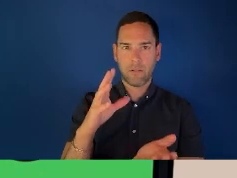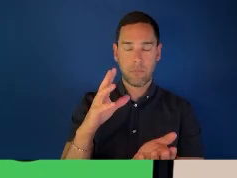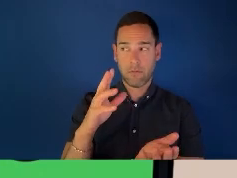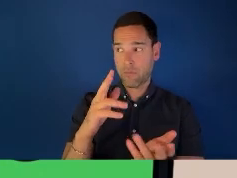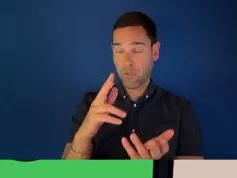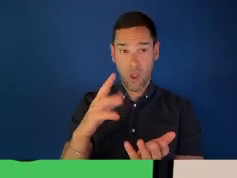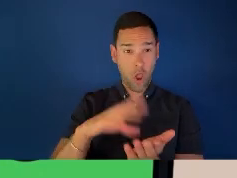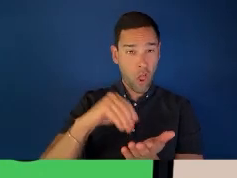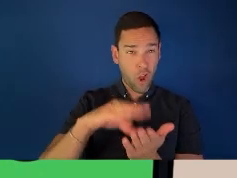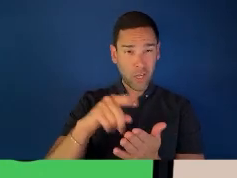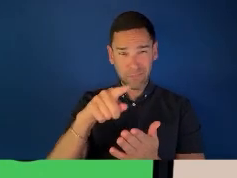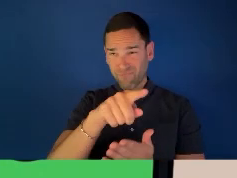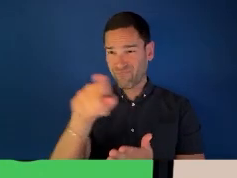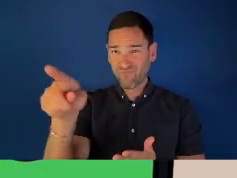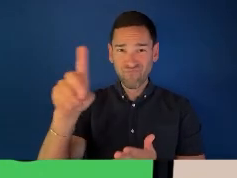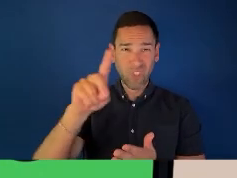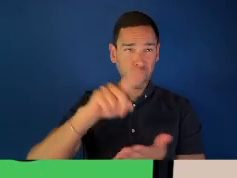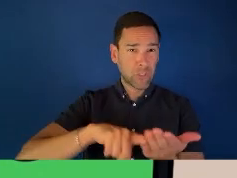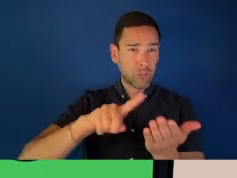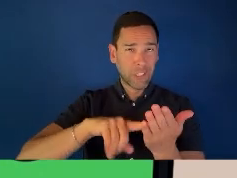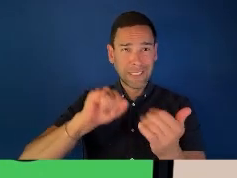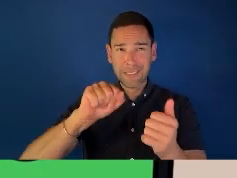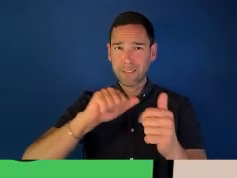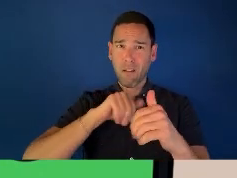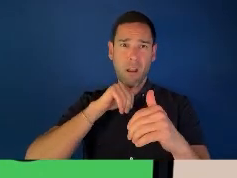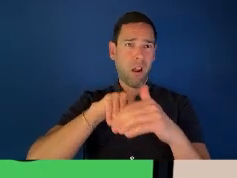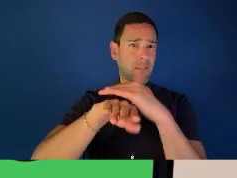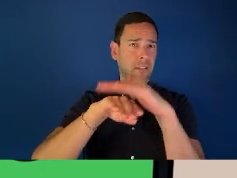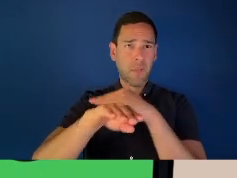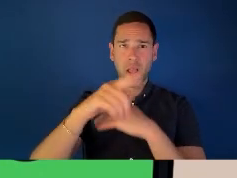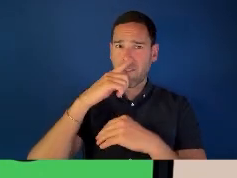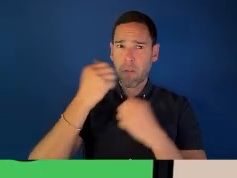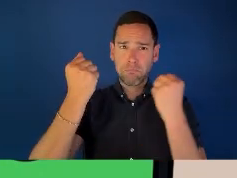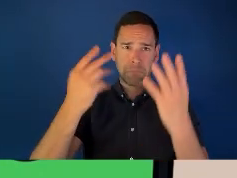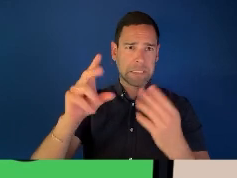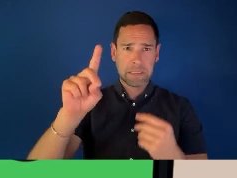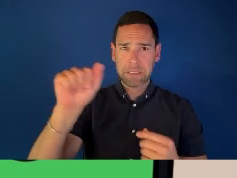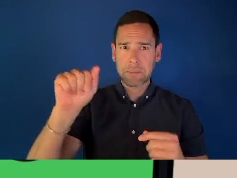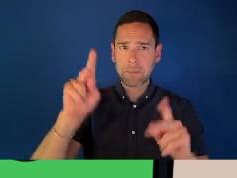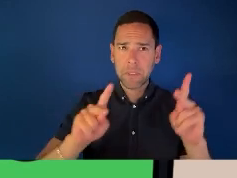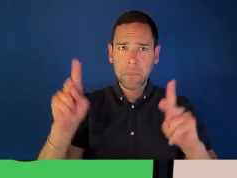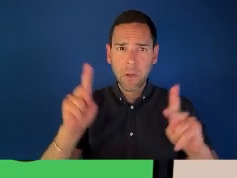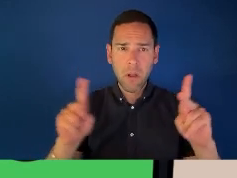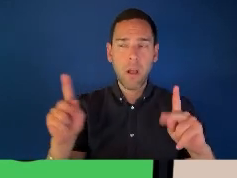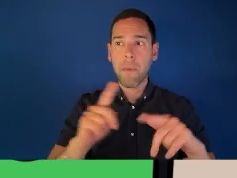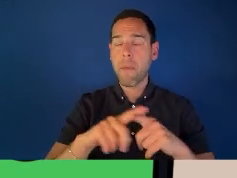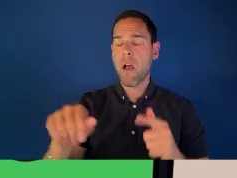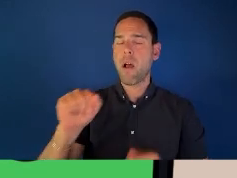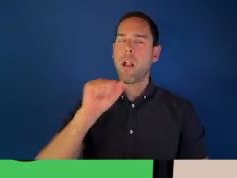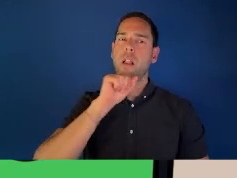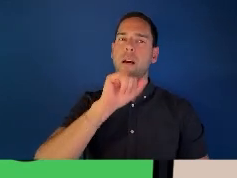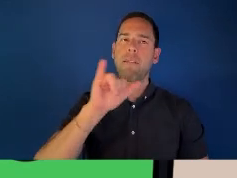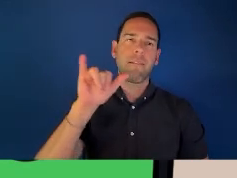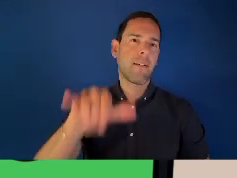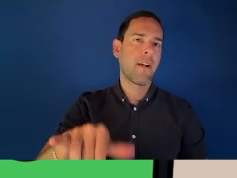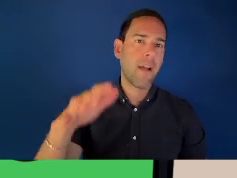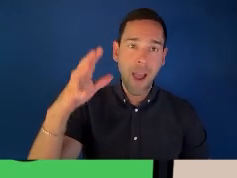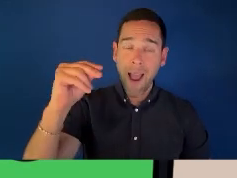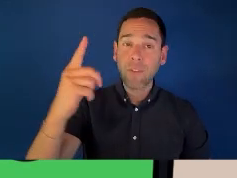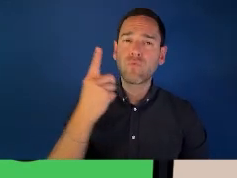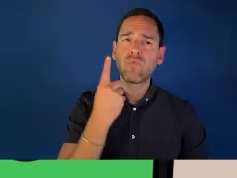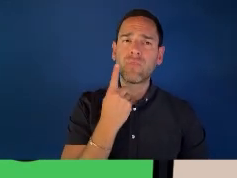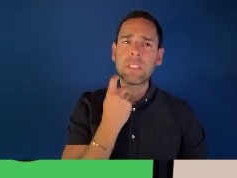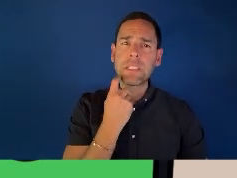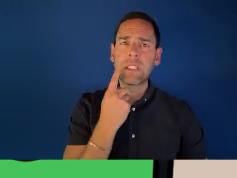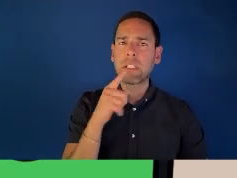did a presentation on my early findings for the one of the departments at my school during